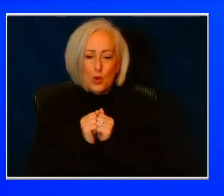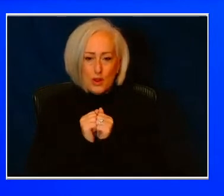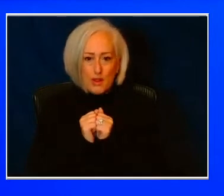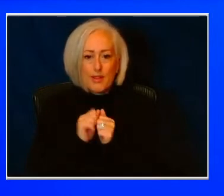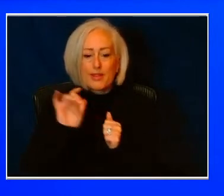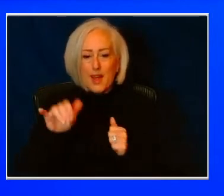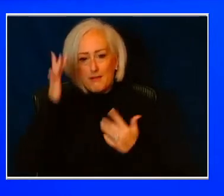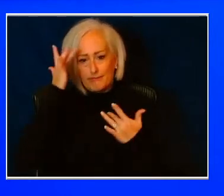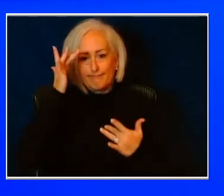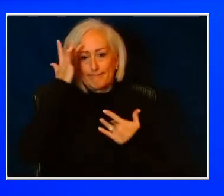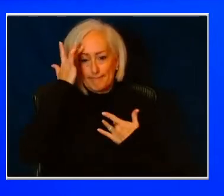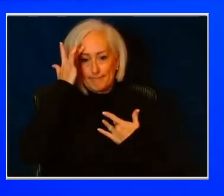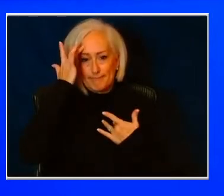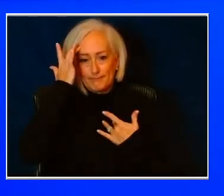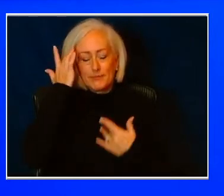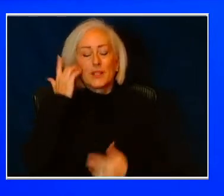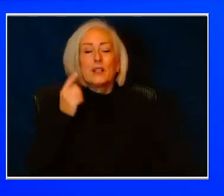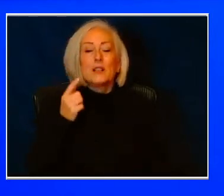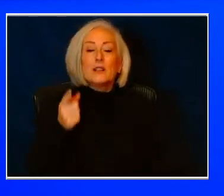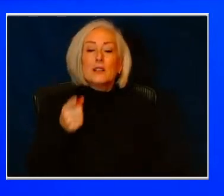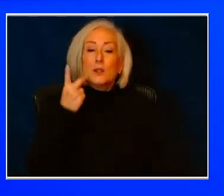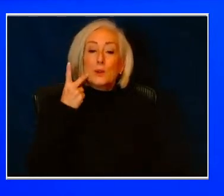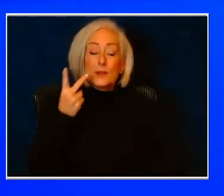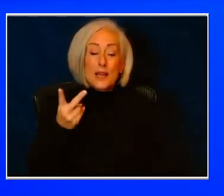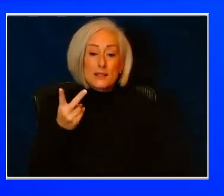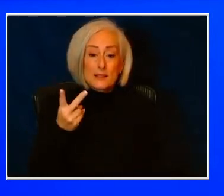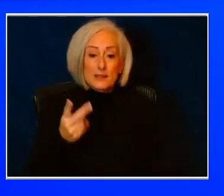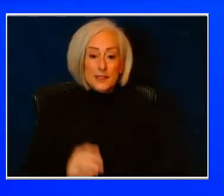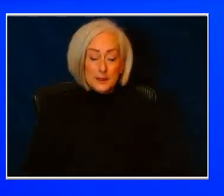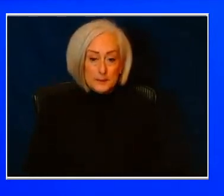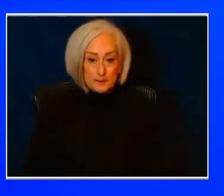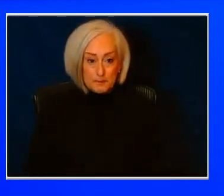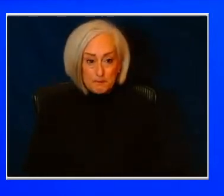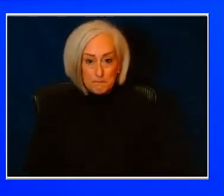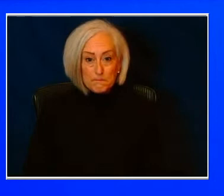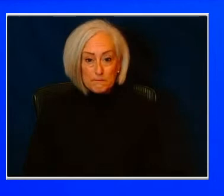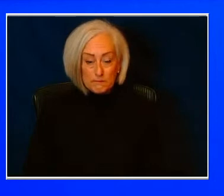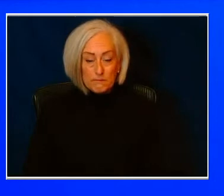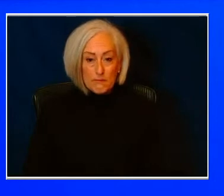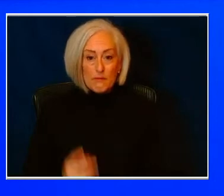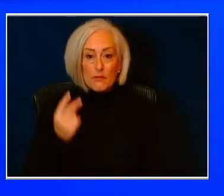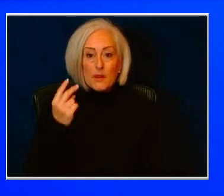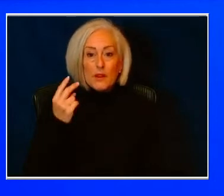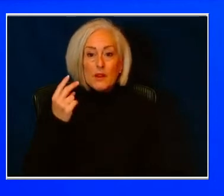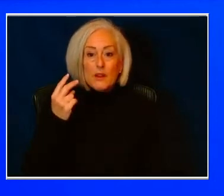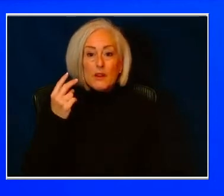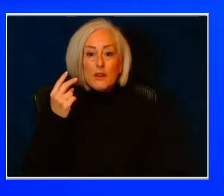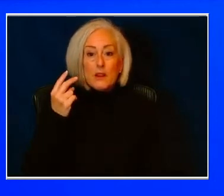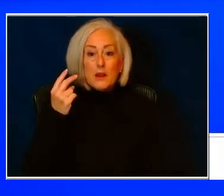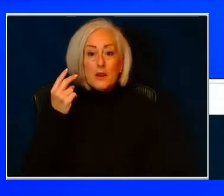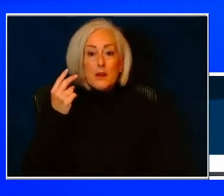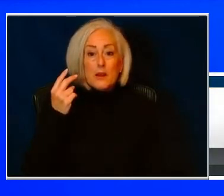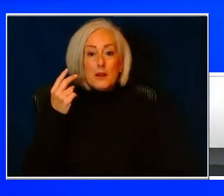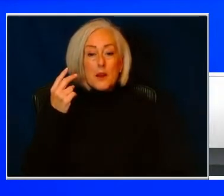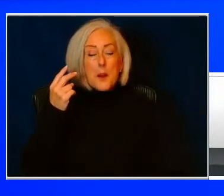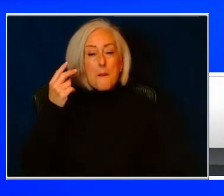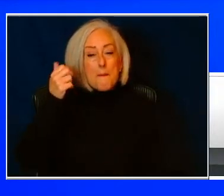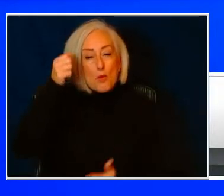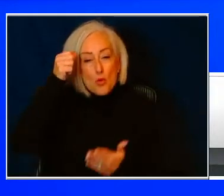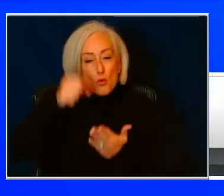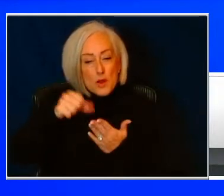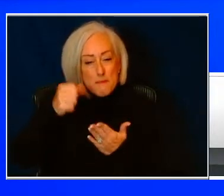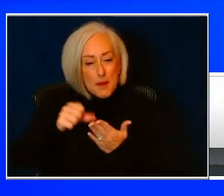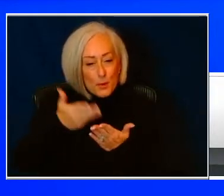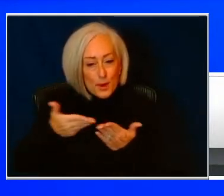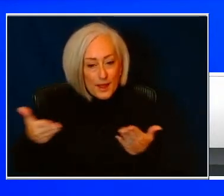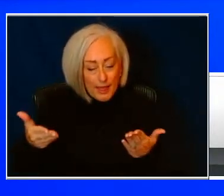So and as you can see also in that that memories are actually what defines us. So the goal